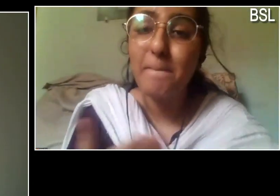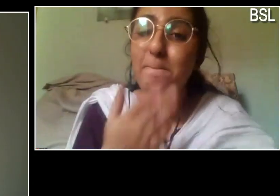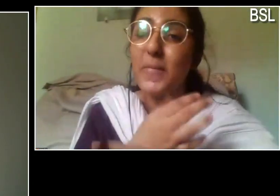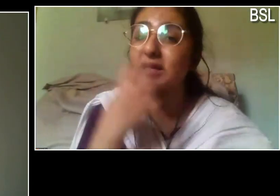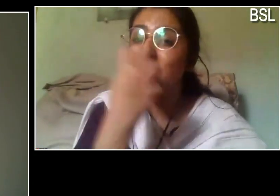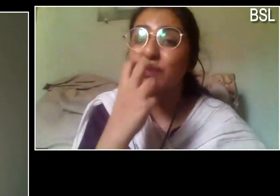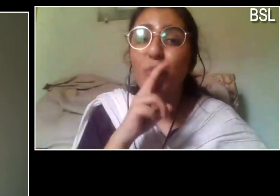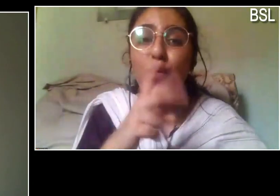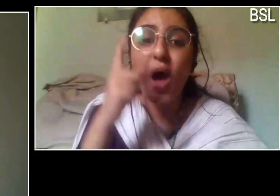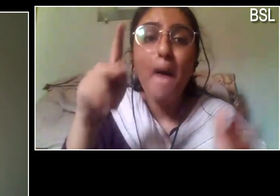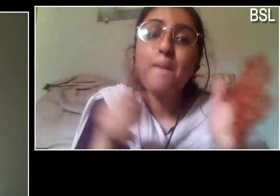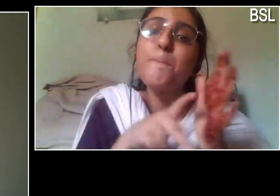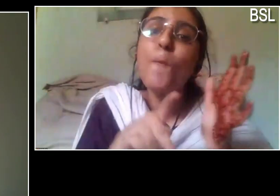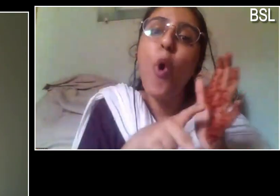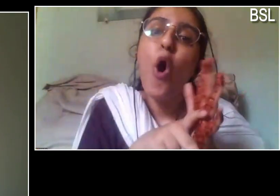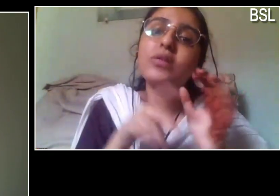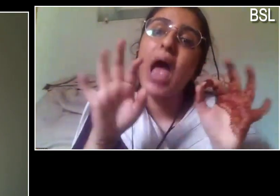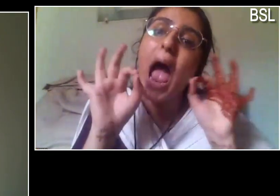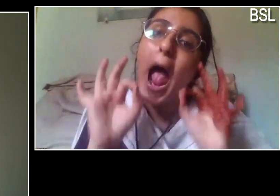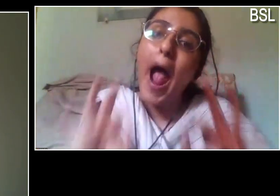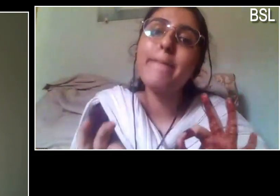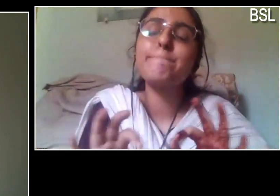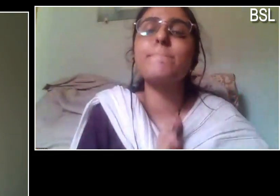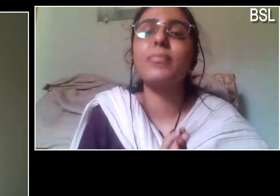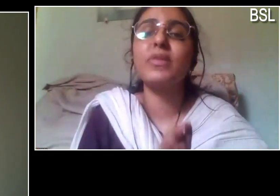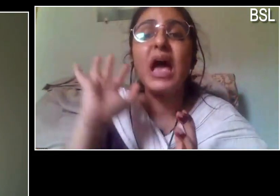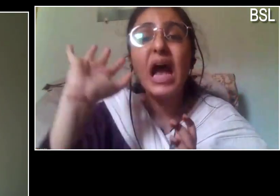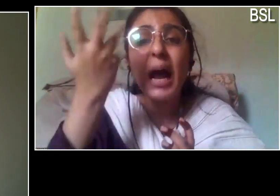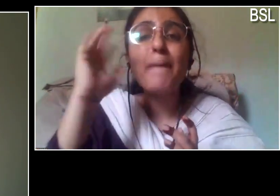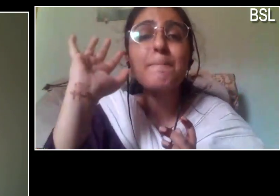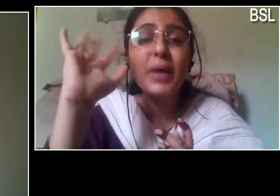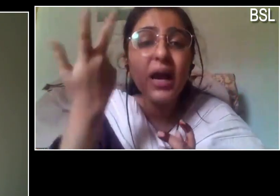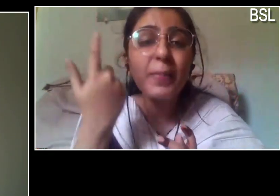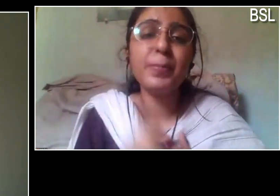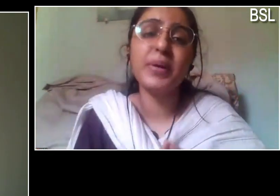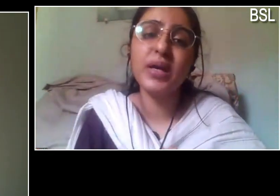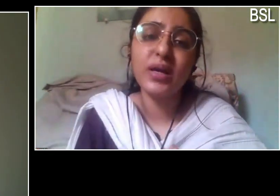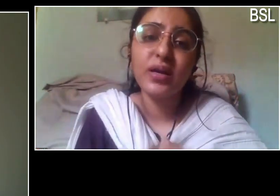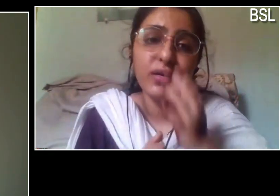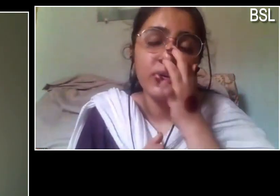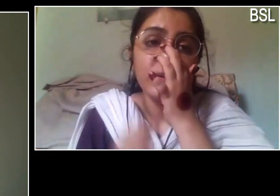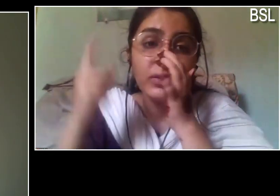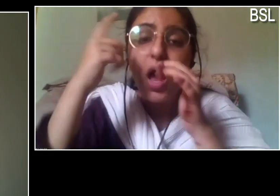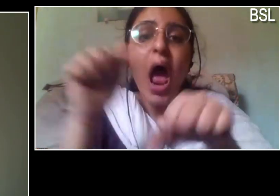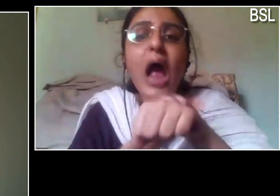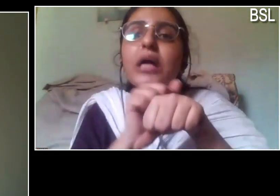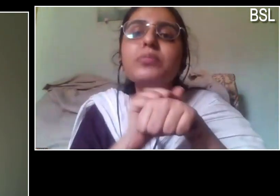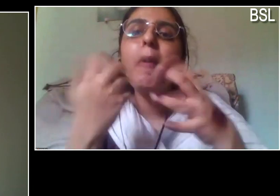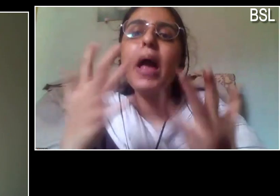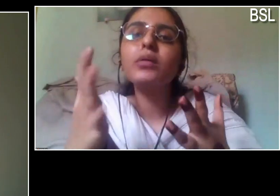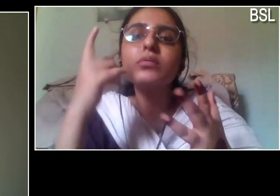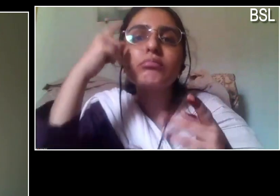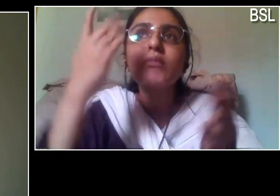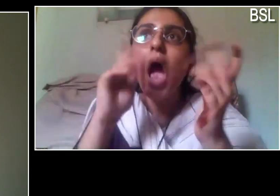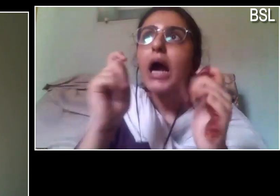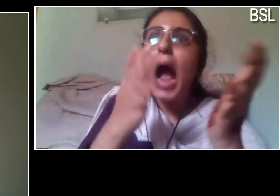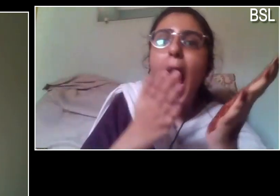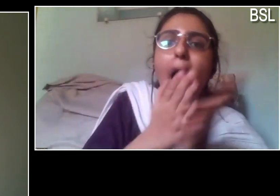policy that sometimes is not converted into practice, and that is